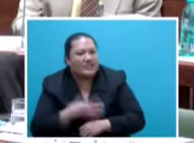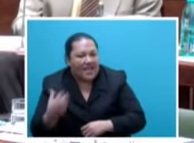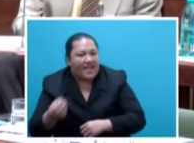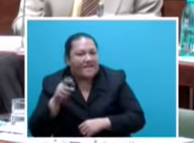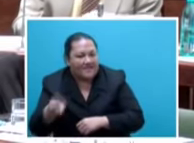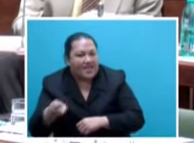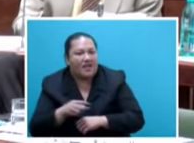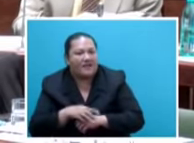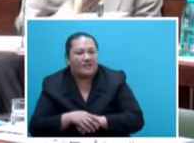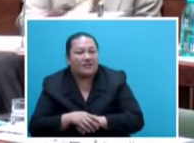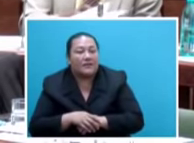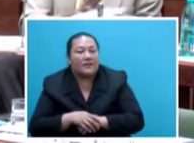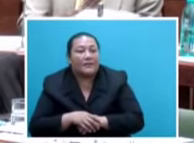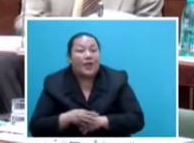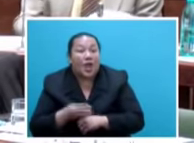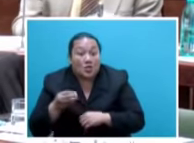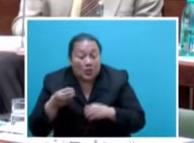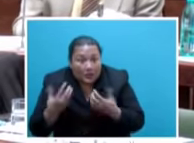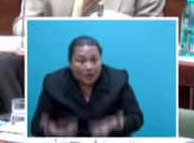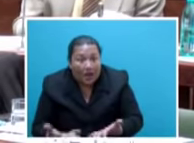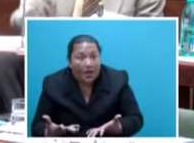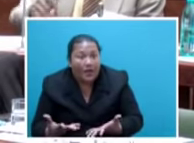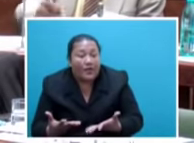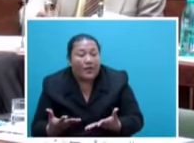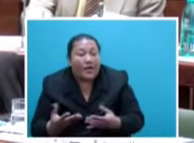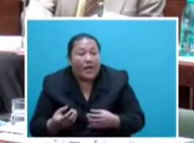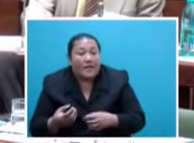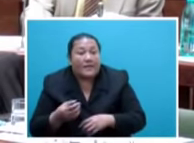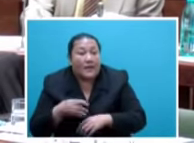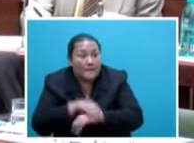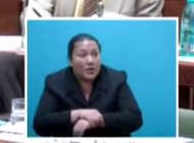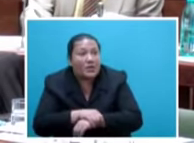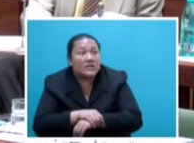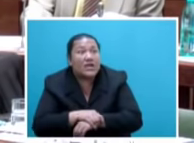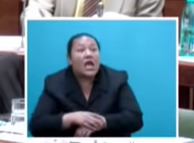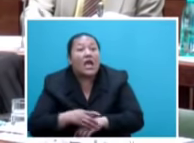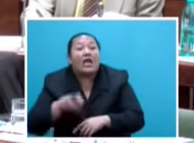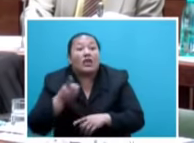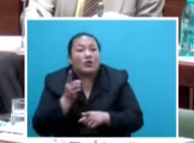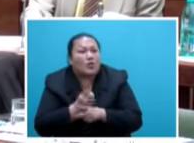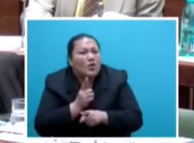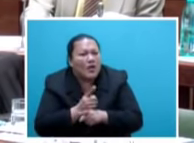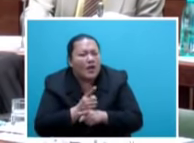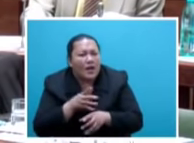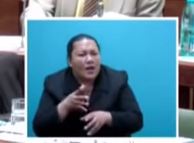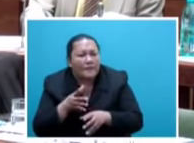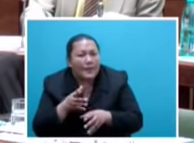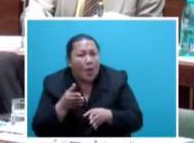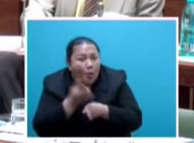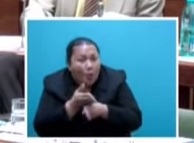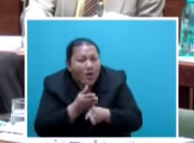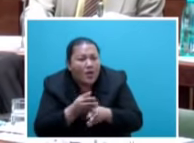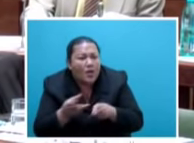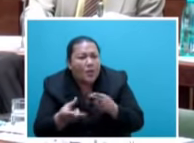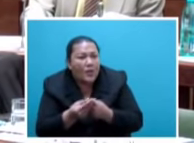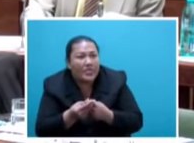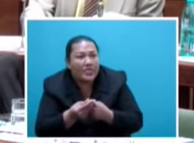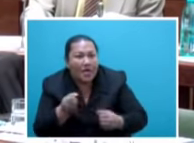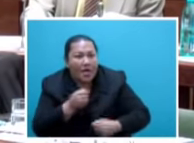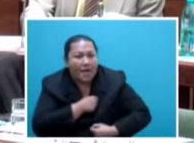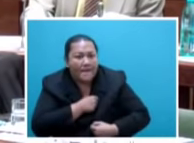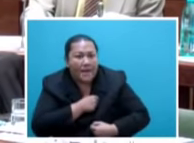Police Force is currently trialling armed response teams for 6 months to deal with serious firearms-related call-outs. However, this